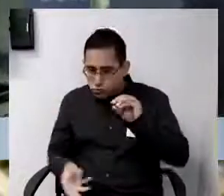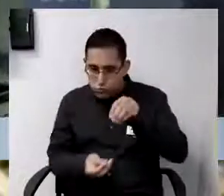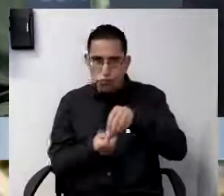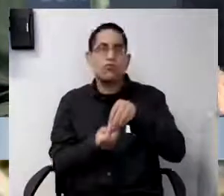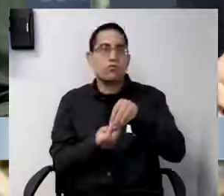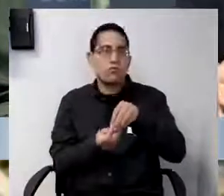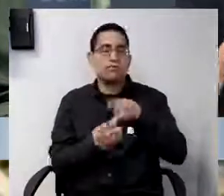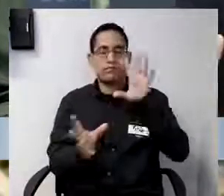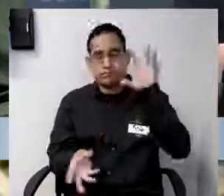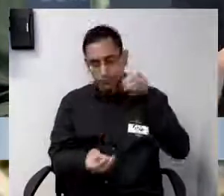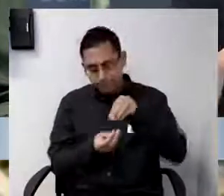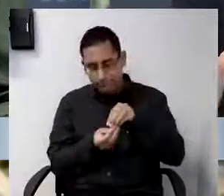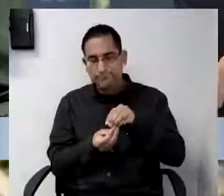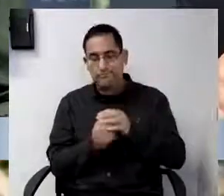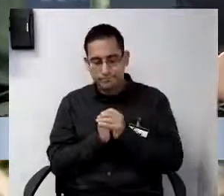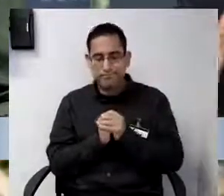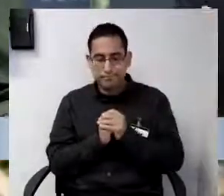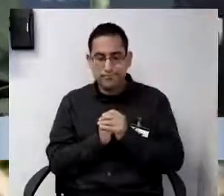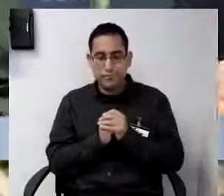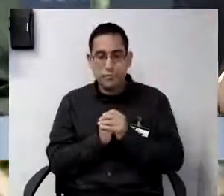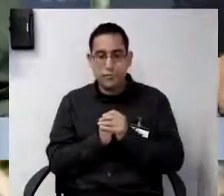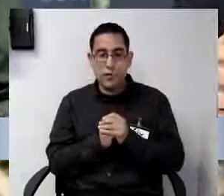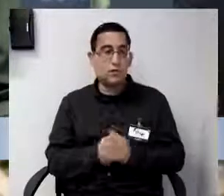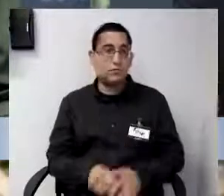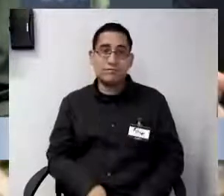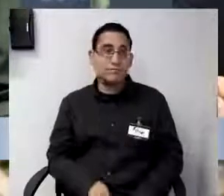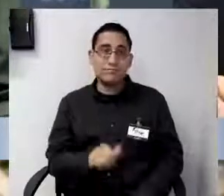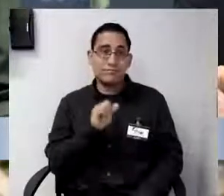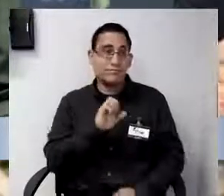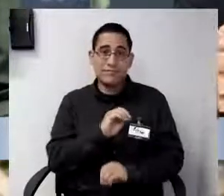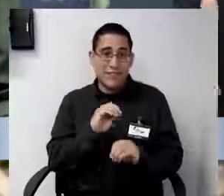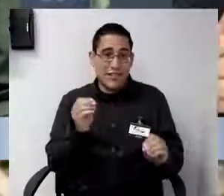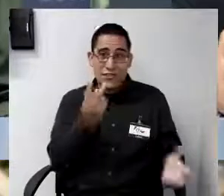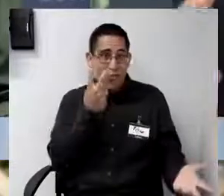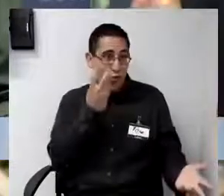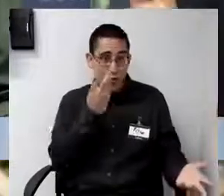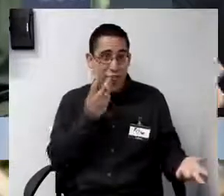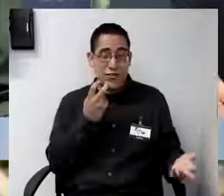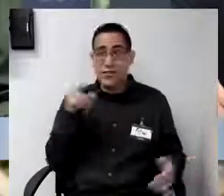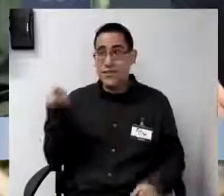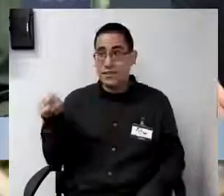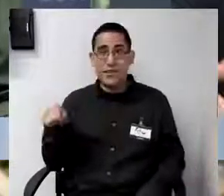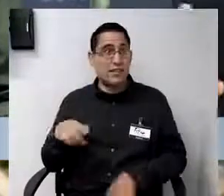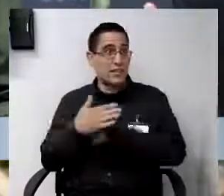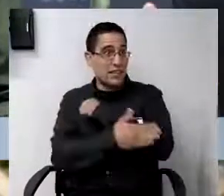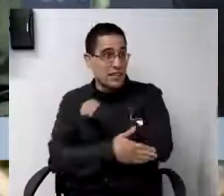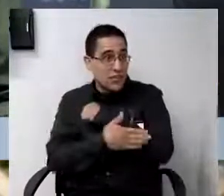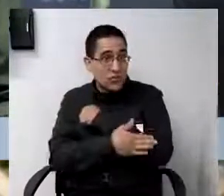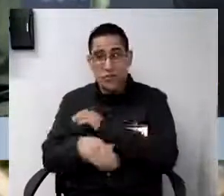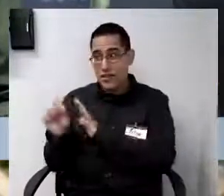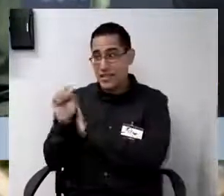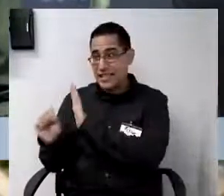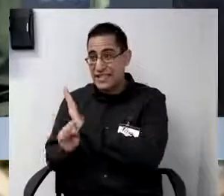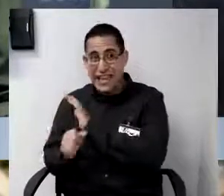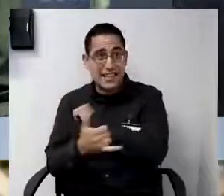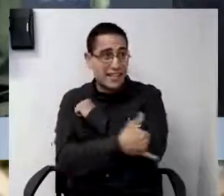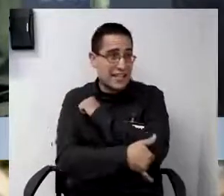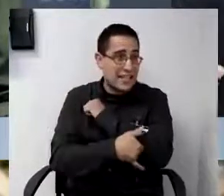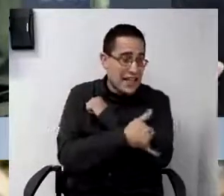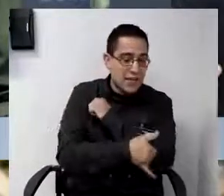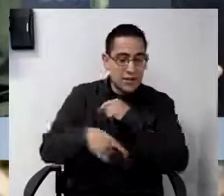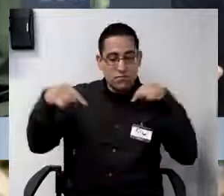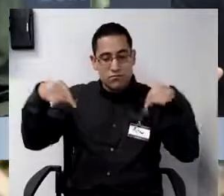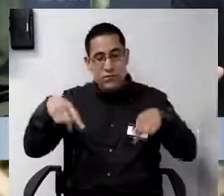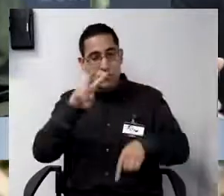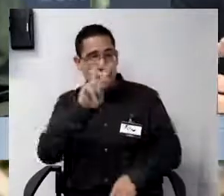But no doubt about it, across the country, the state, the county, here in Visalia, we